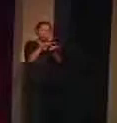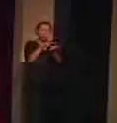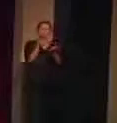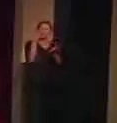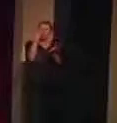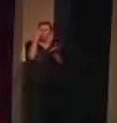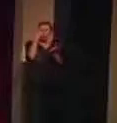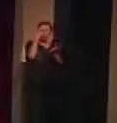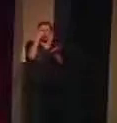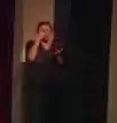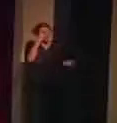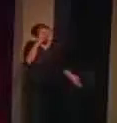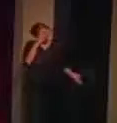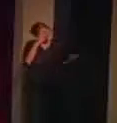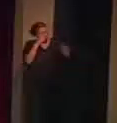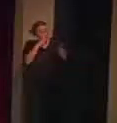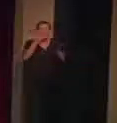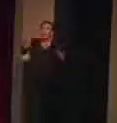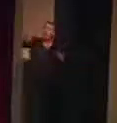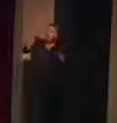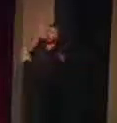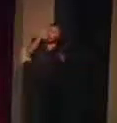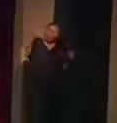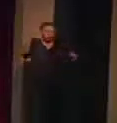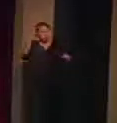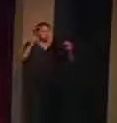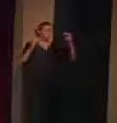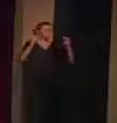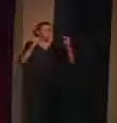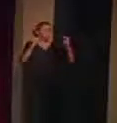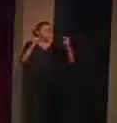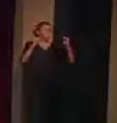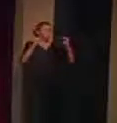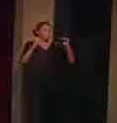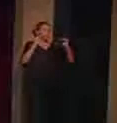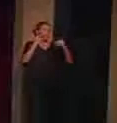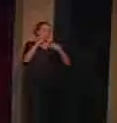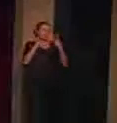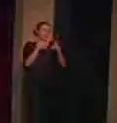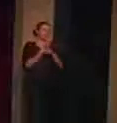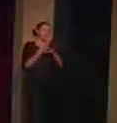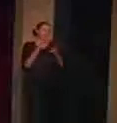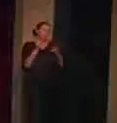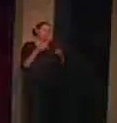those up, those down, getting right in the middle and seeing it in a reasonable way.